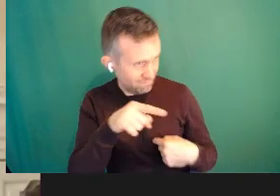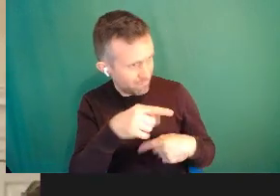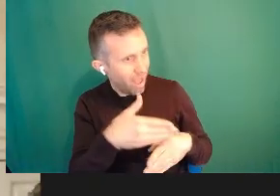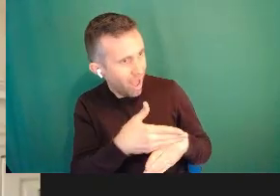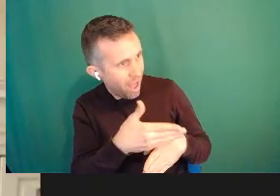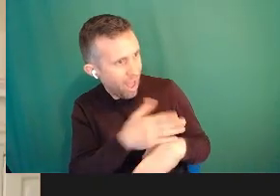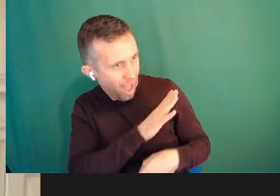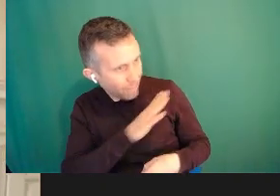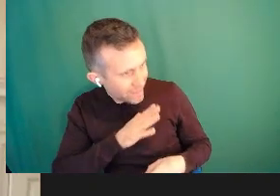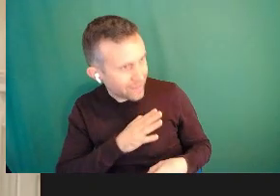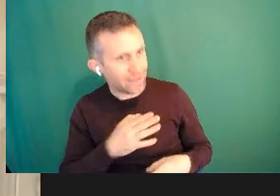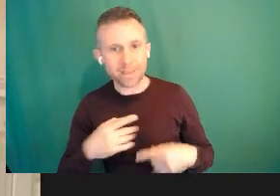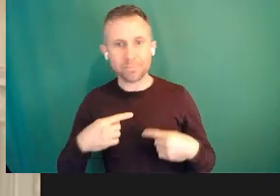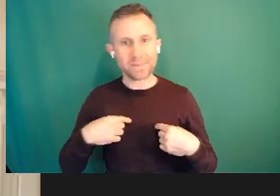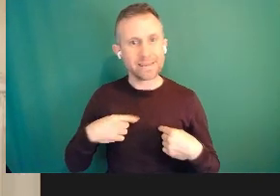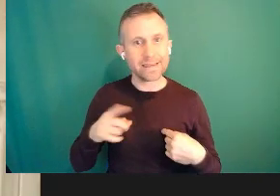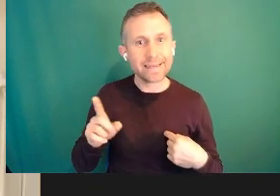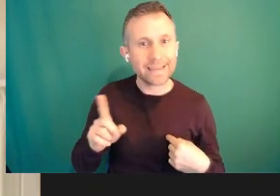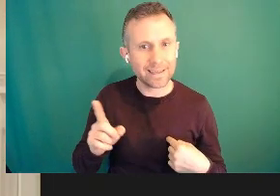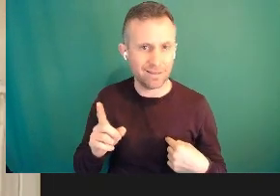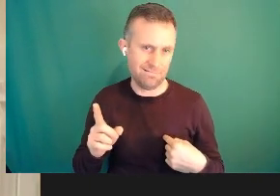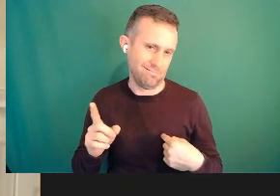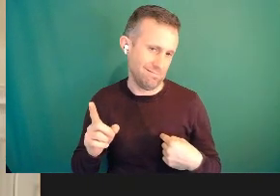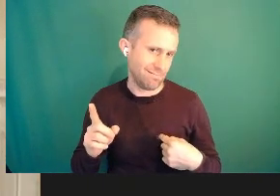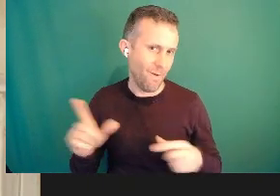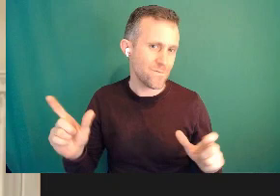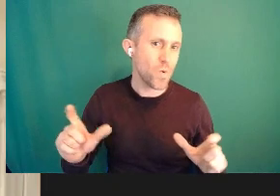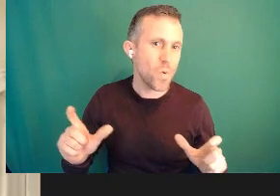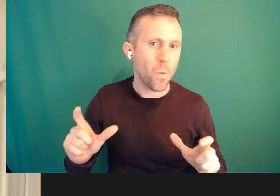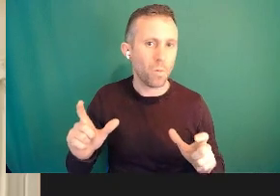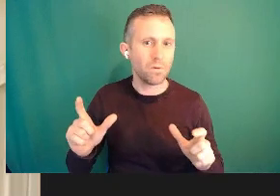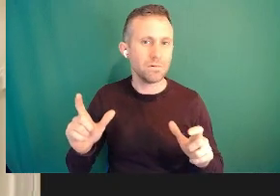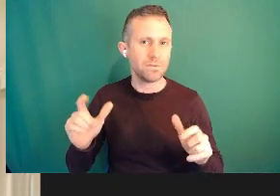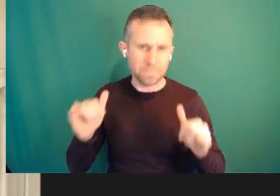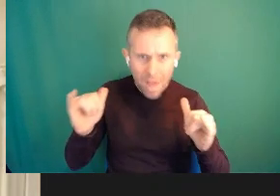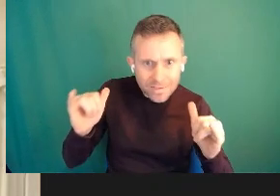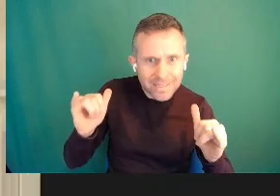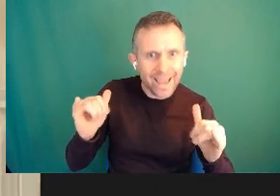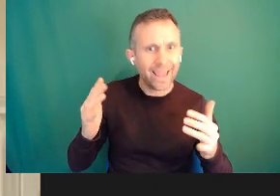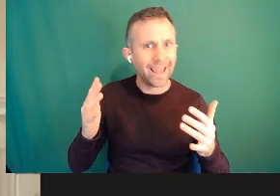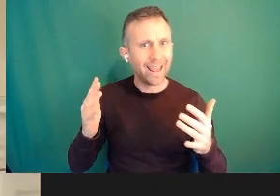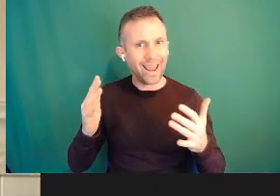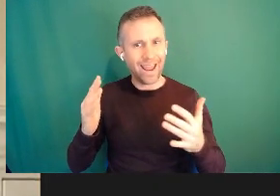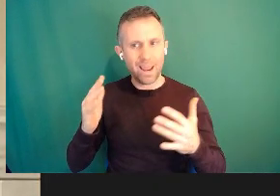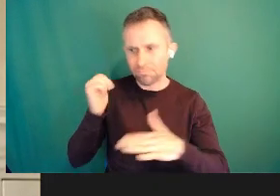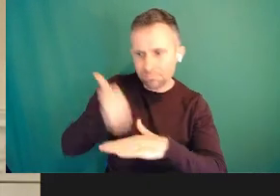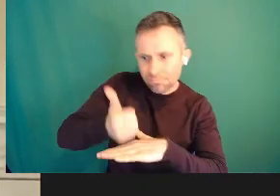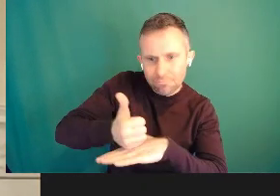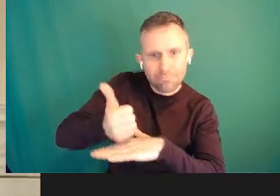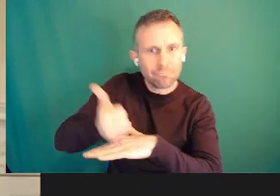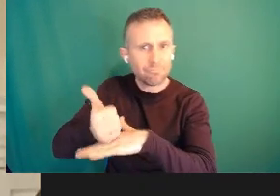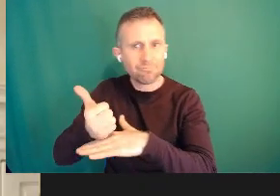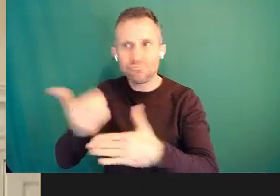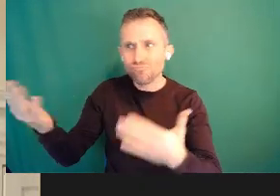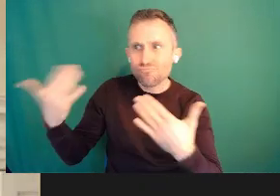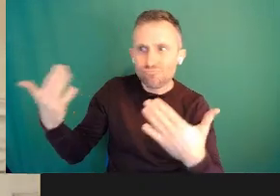throw parties, and so that's what she did. She threw parties for similarly minded